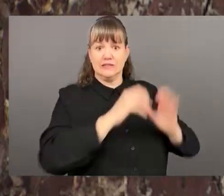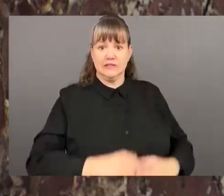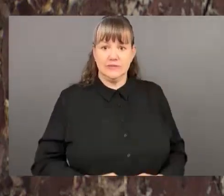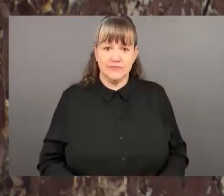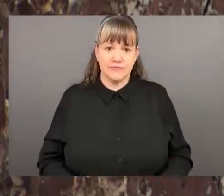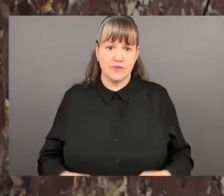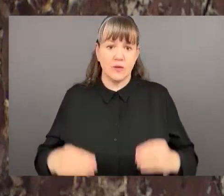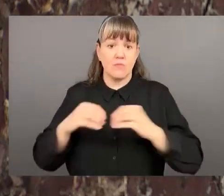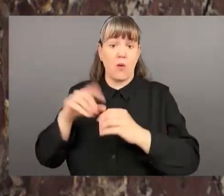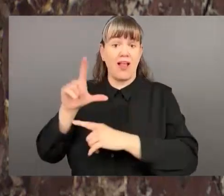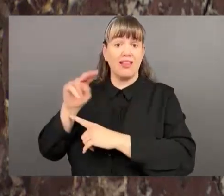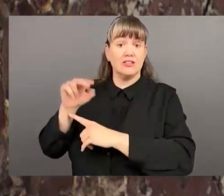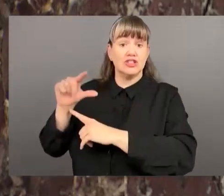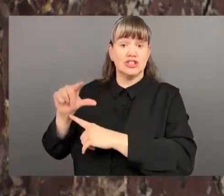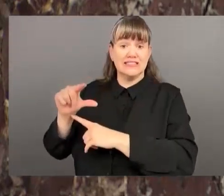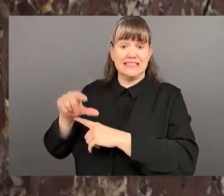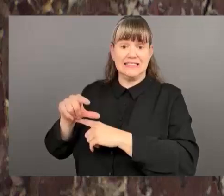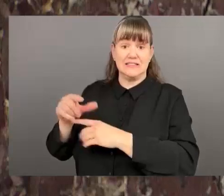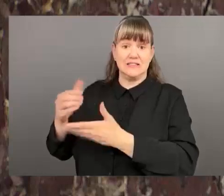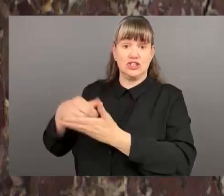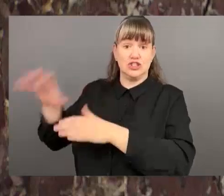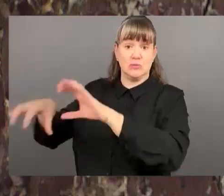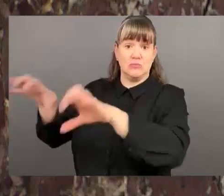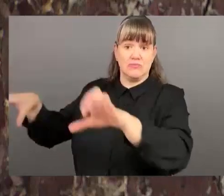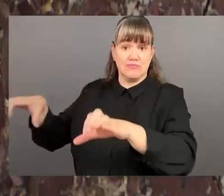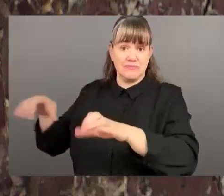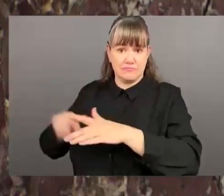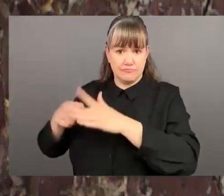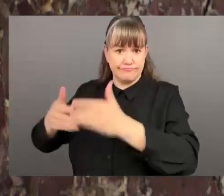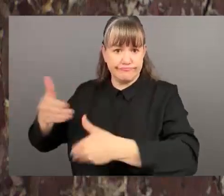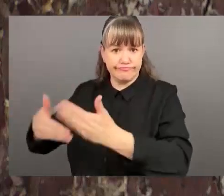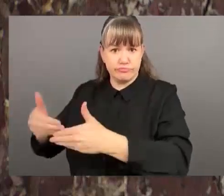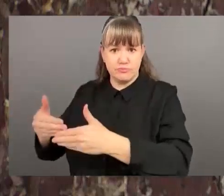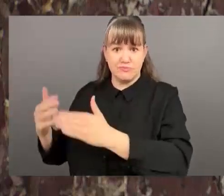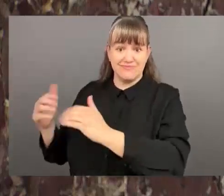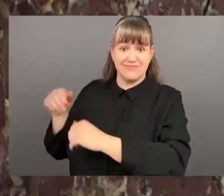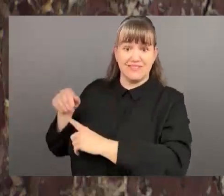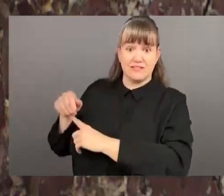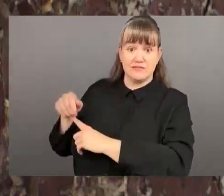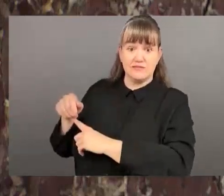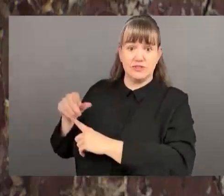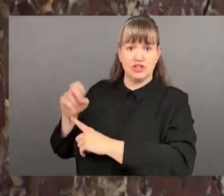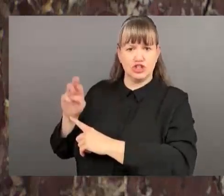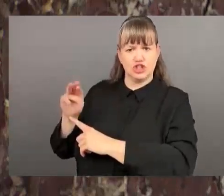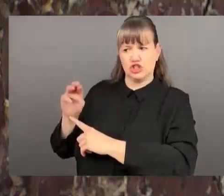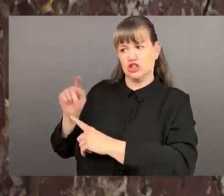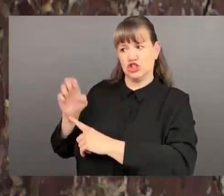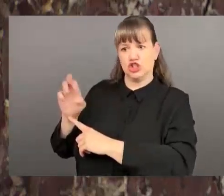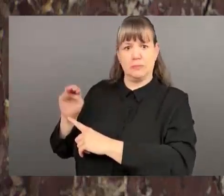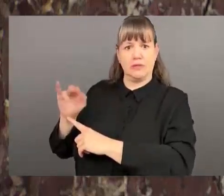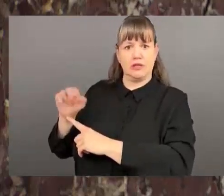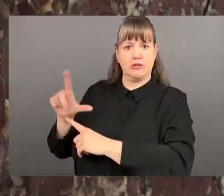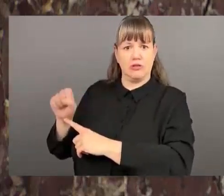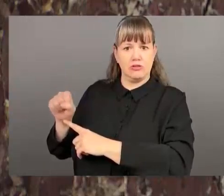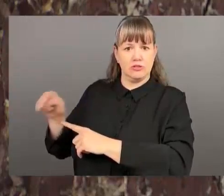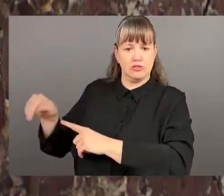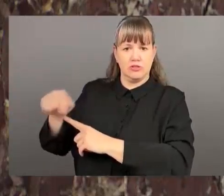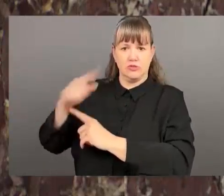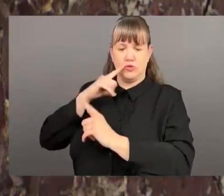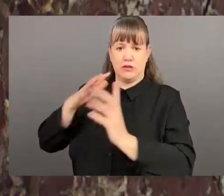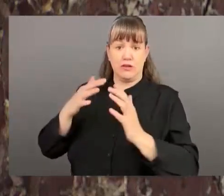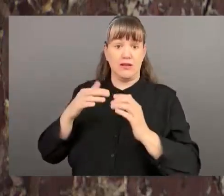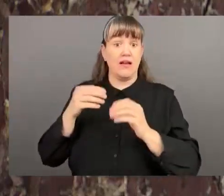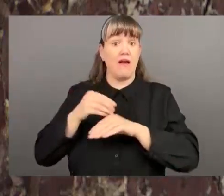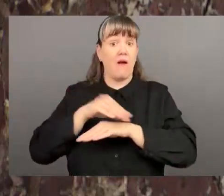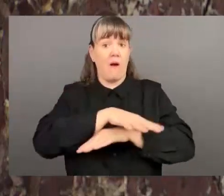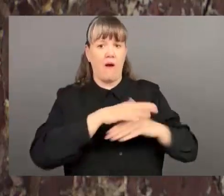healthcare system is seemingly imminent. Physicians in northeastern BC have been closing their practices